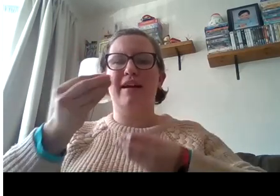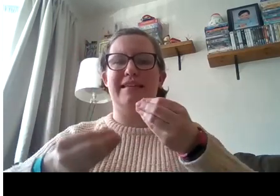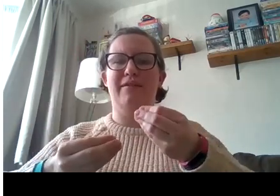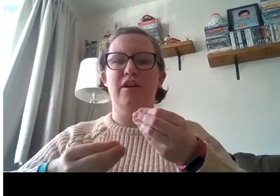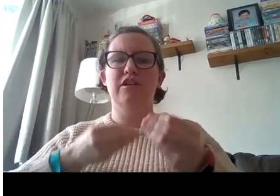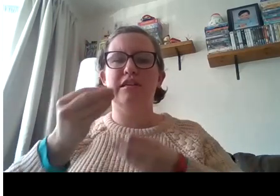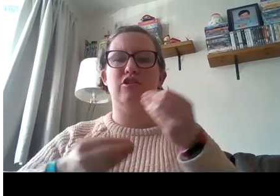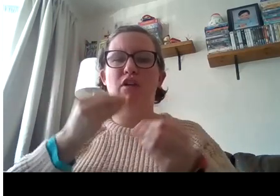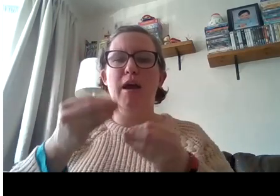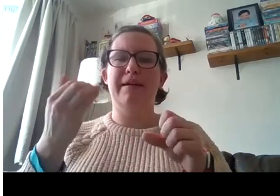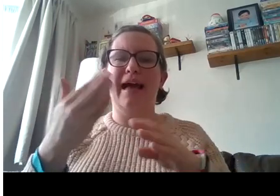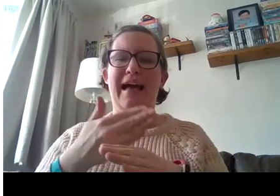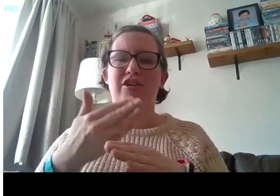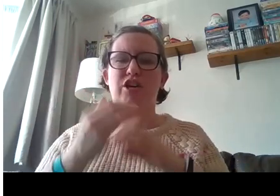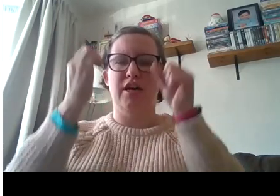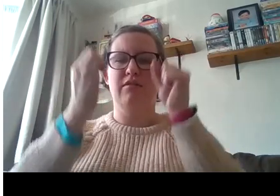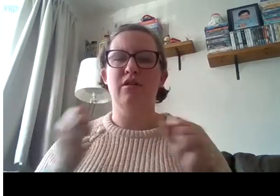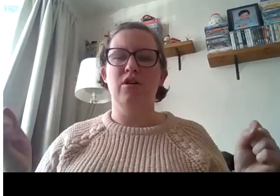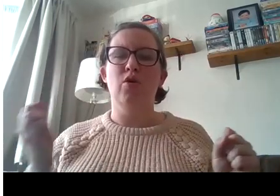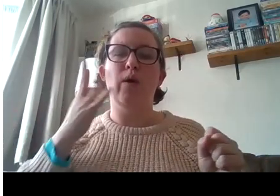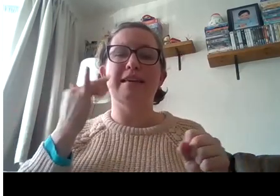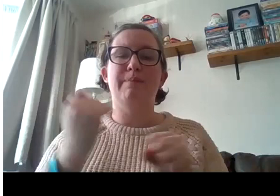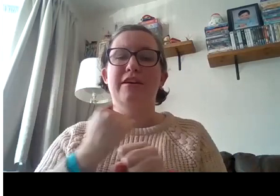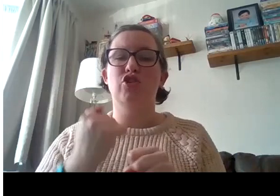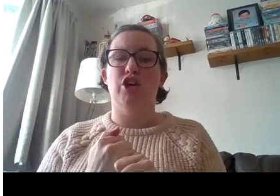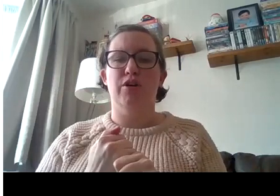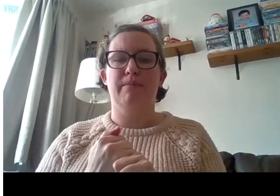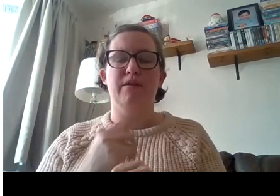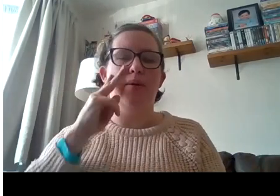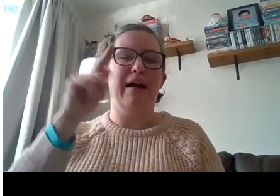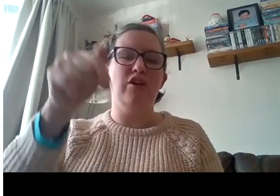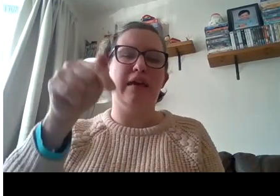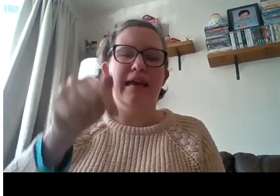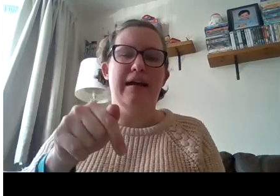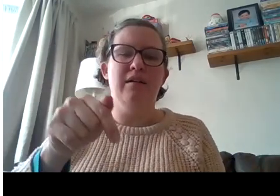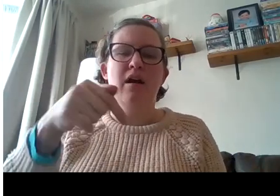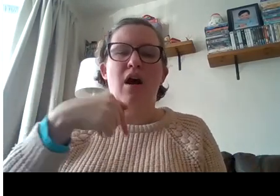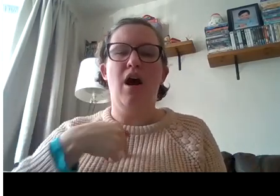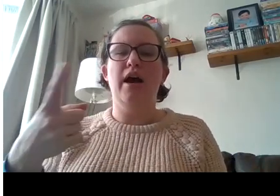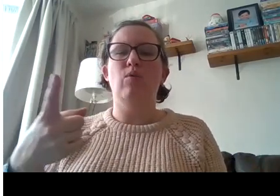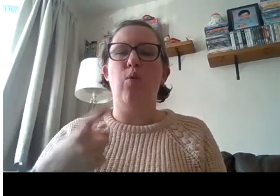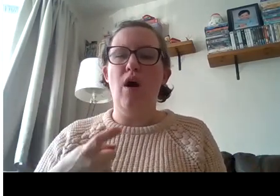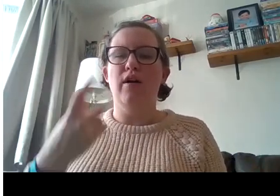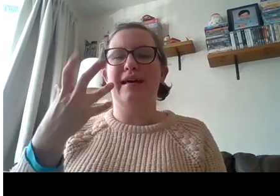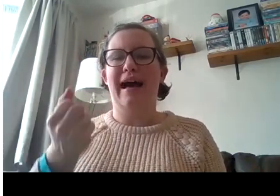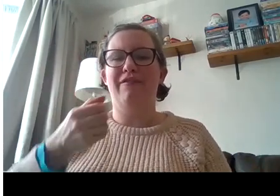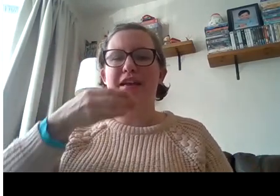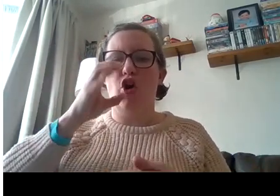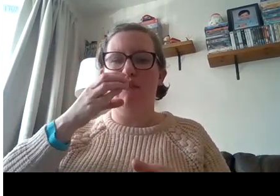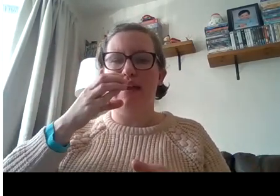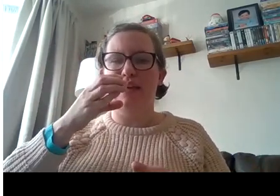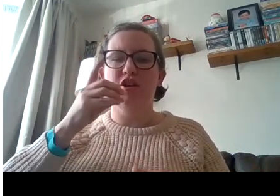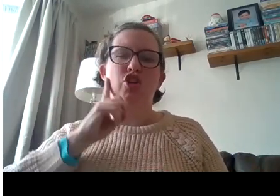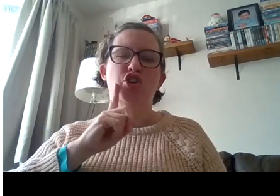past progressive to describe an action when it's being done. So have a look here. I was